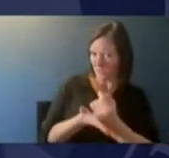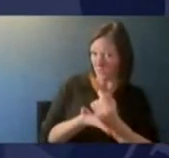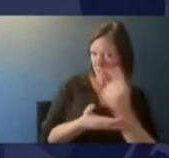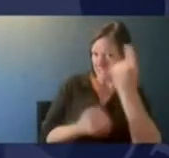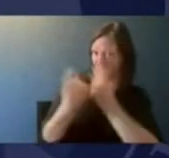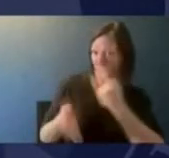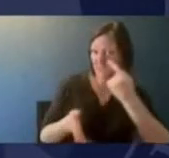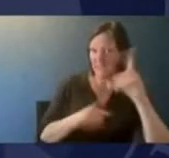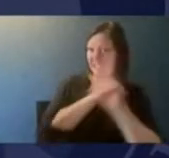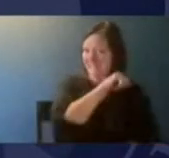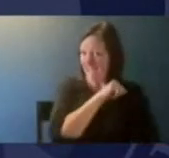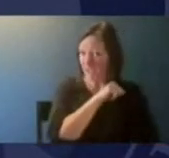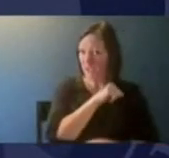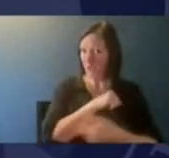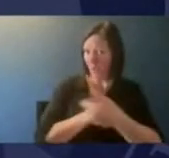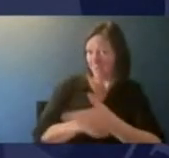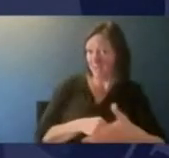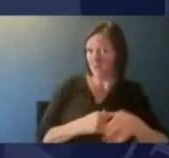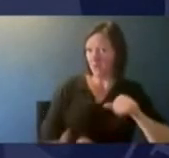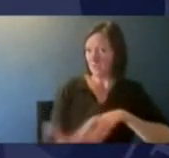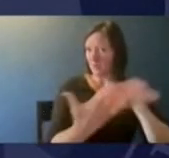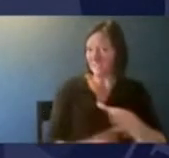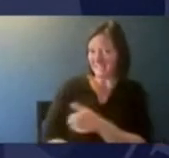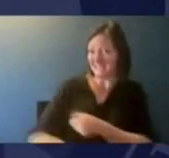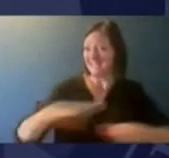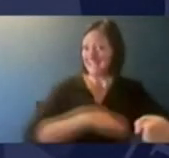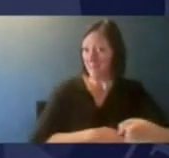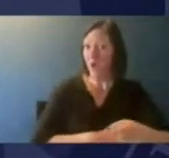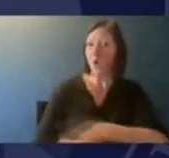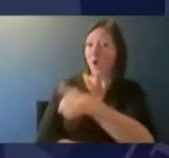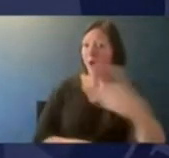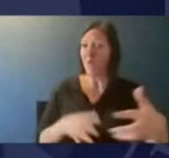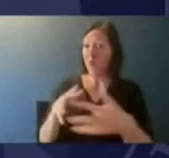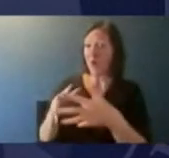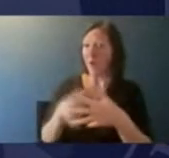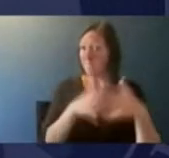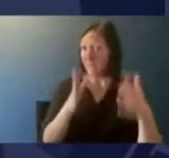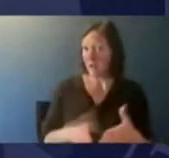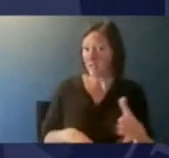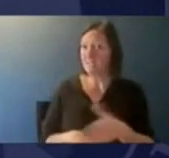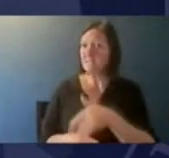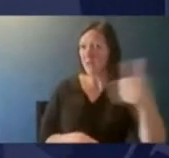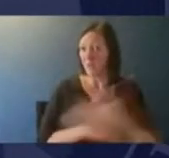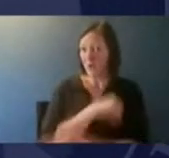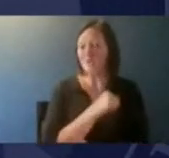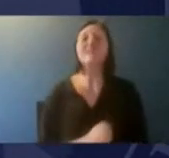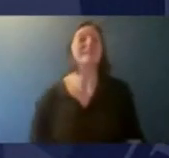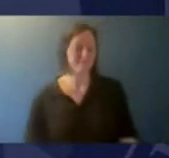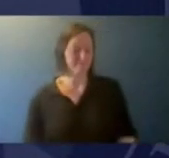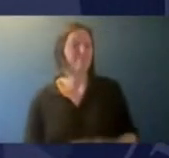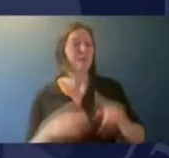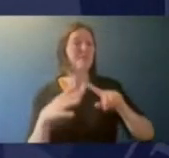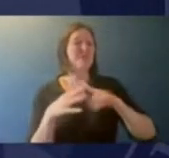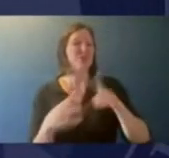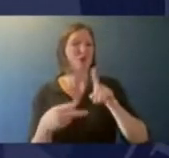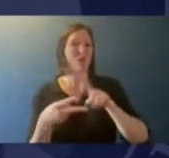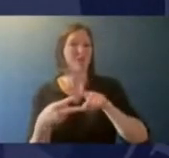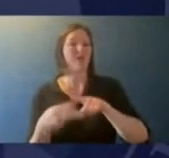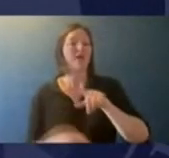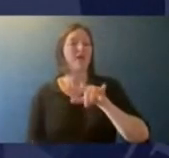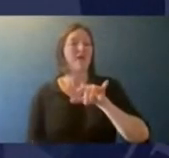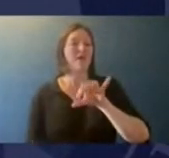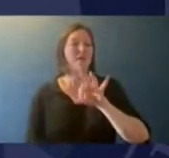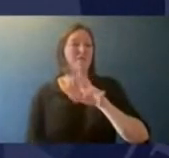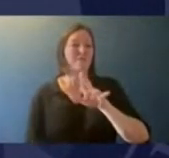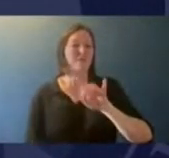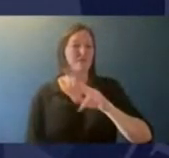steps to address his detainment and the detainment of other Americans abroad. Thanks. So let me start with friendshoring. The